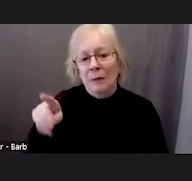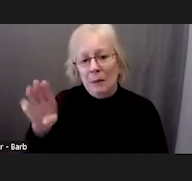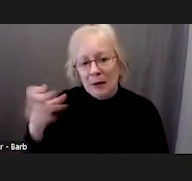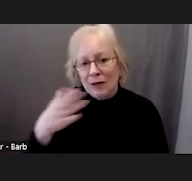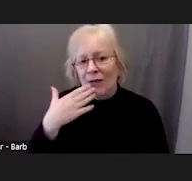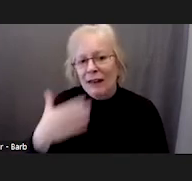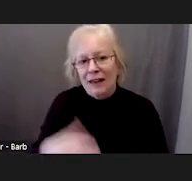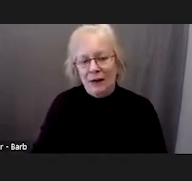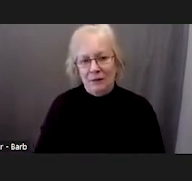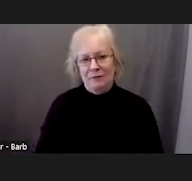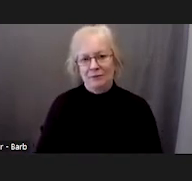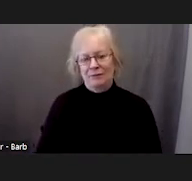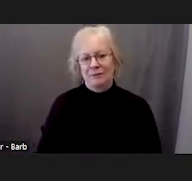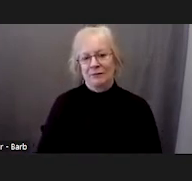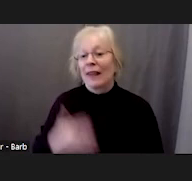Thank you, Tamara.